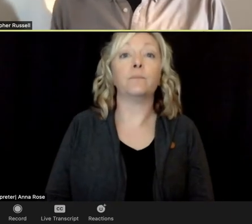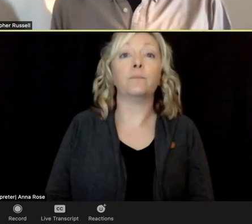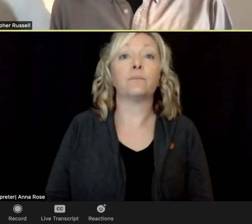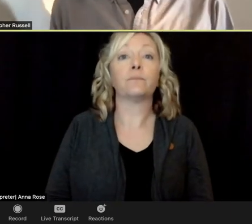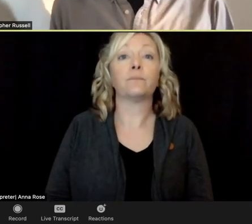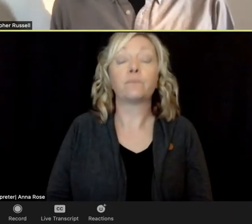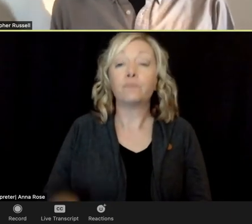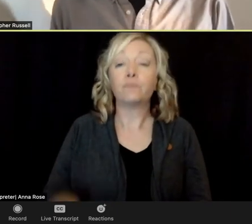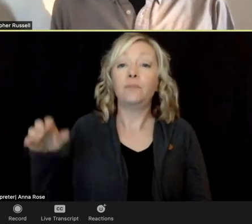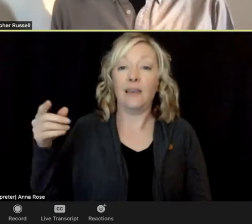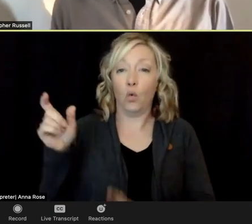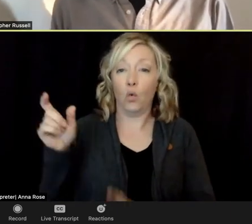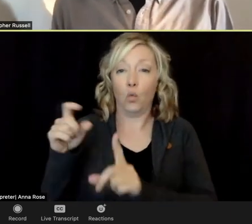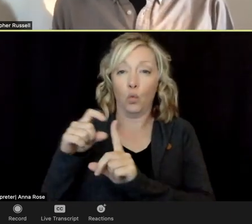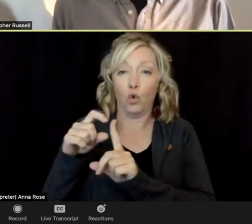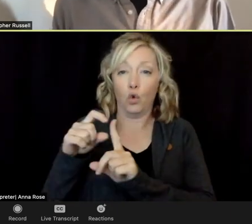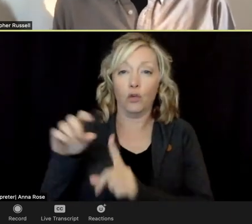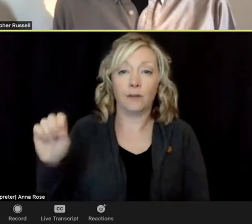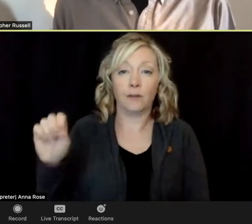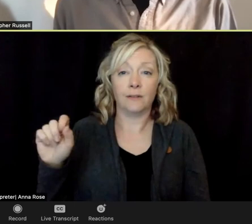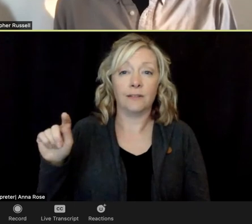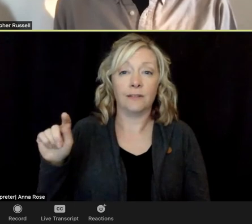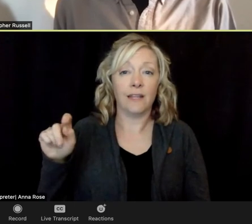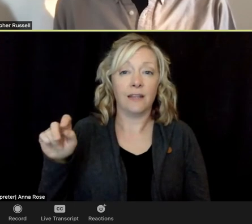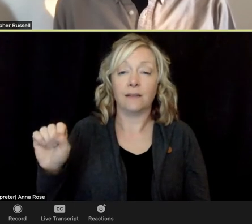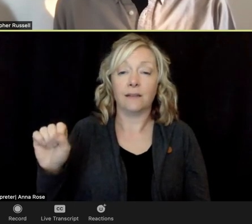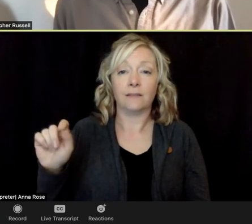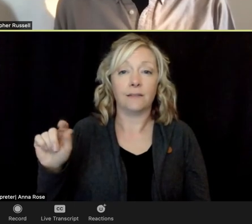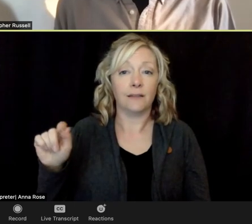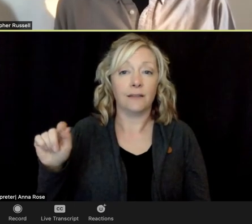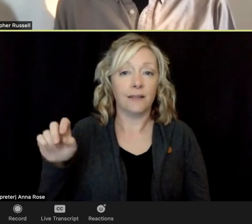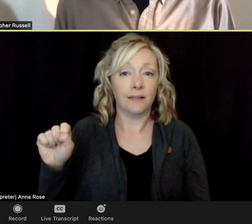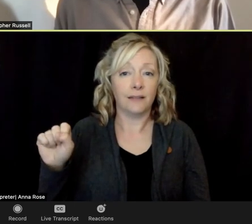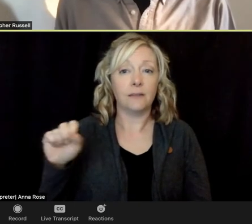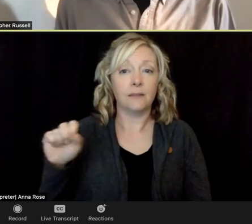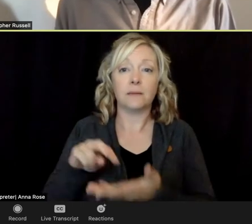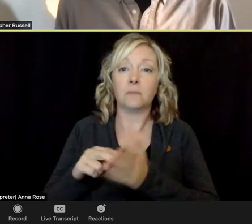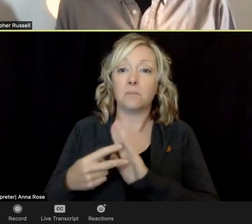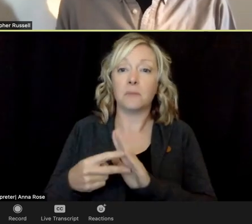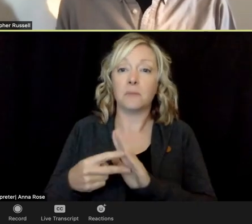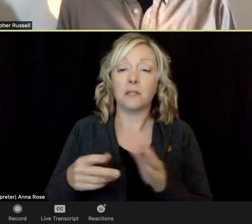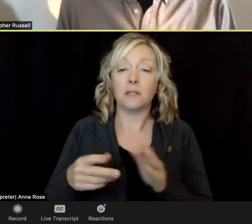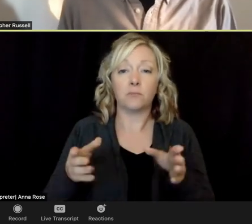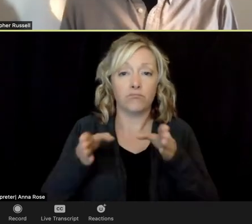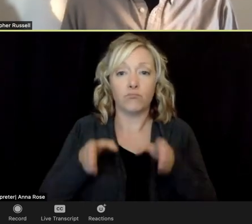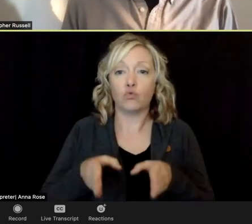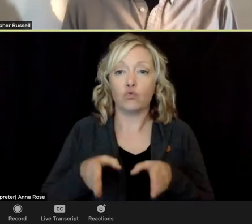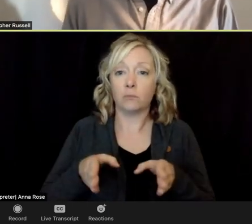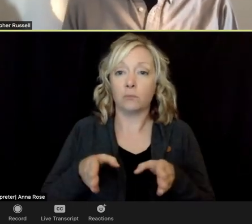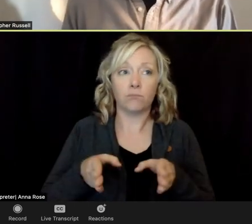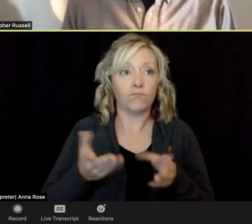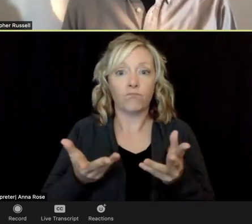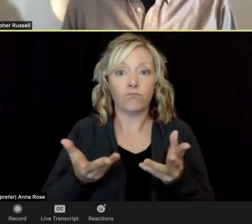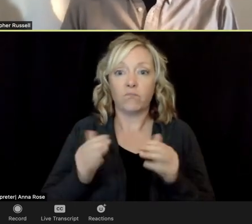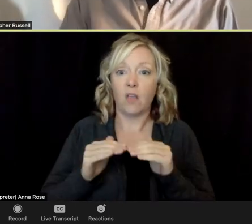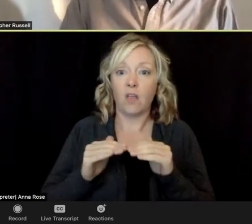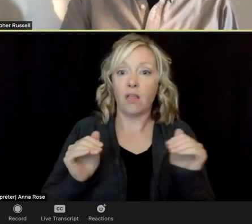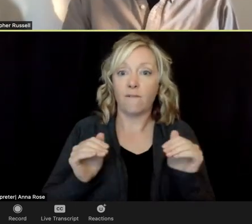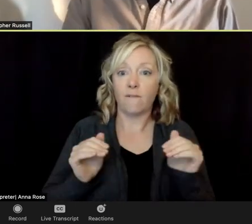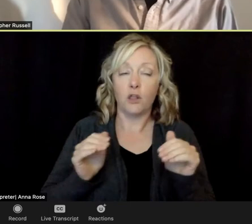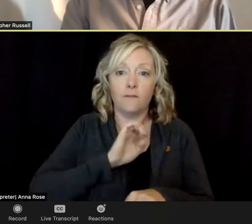States refers to the condition of the person, so like the arousal level of the student. Where is that student